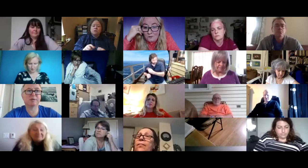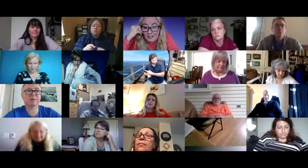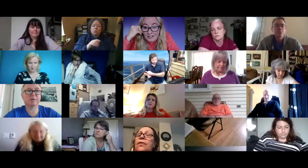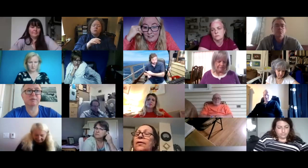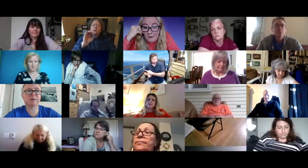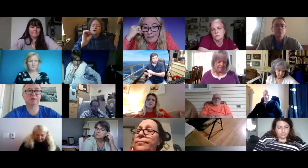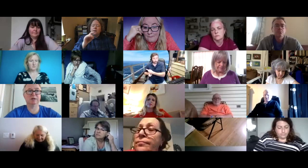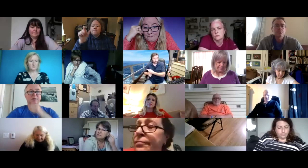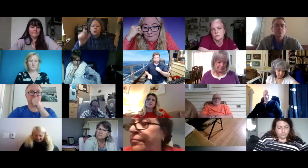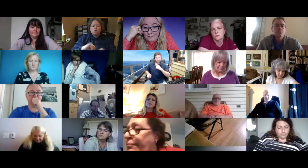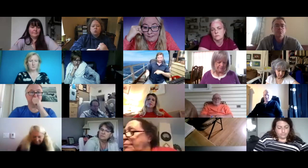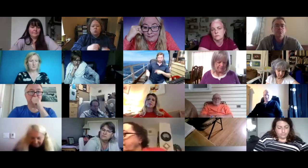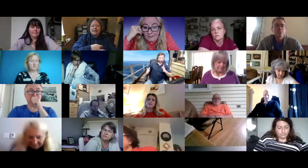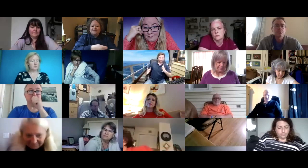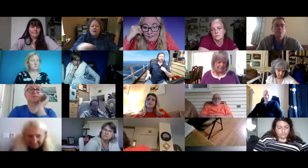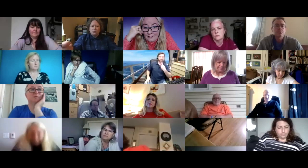answer was,